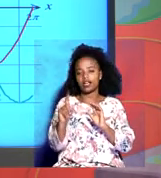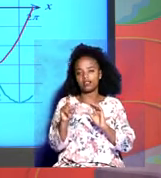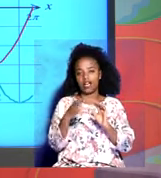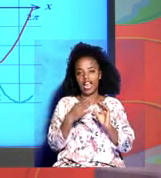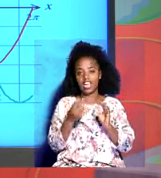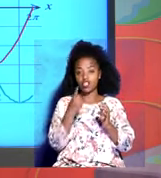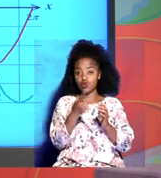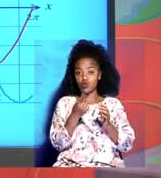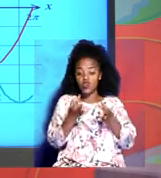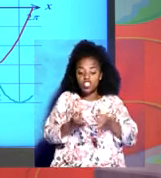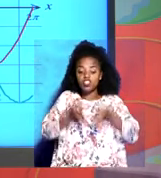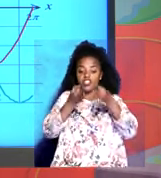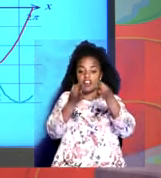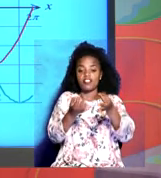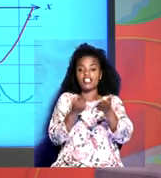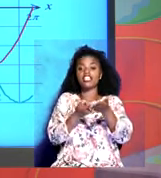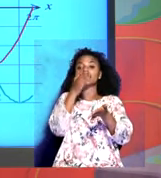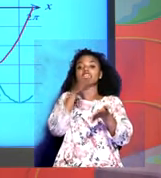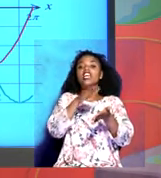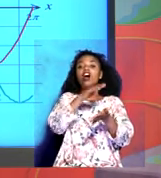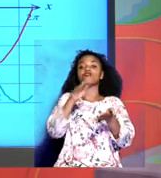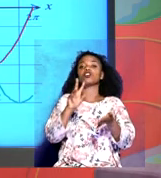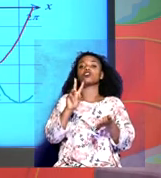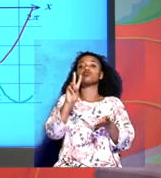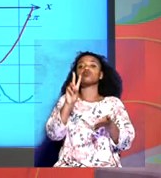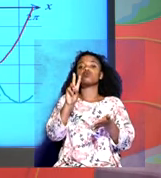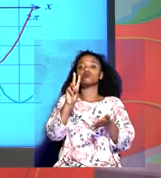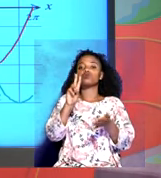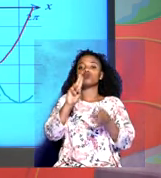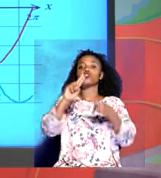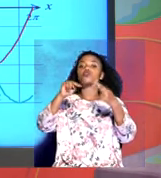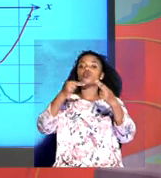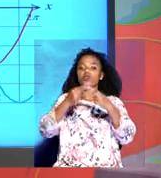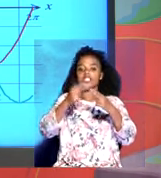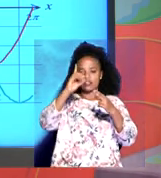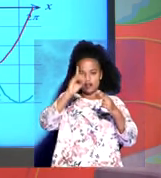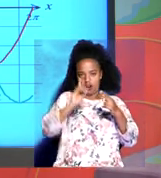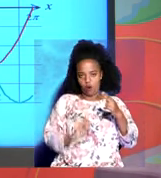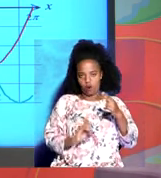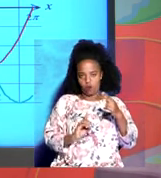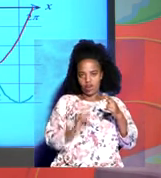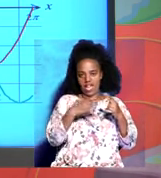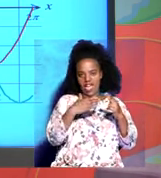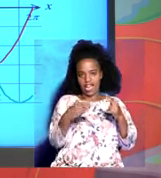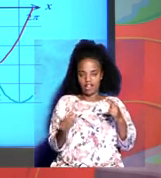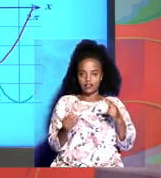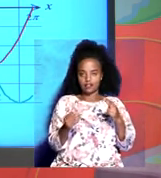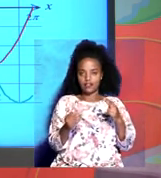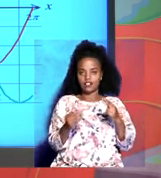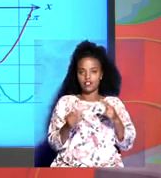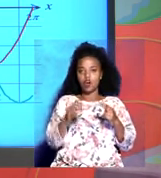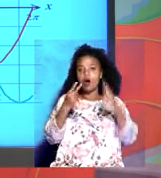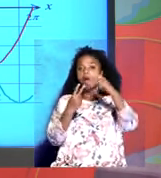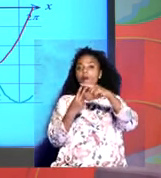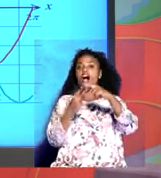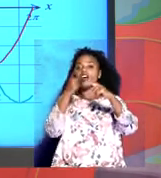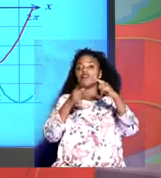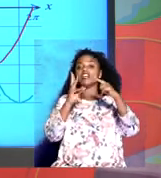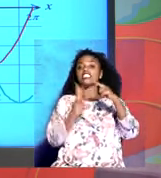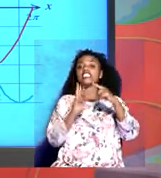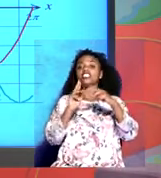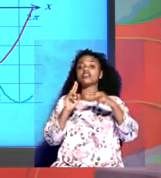this graph 2 units down, and then pi over 6 units